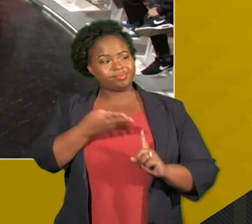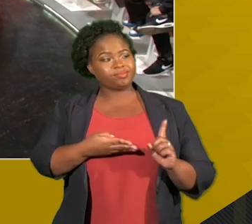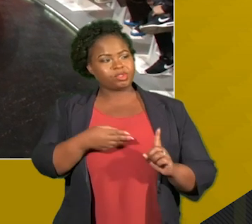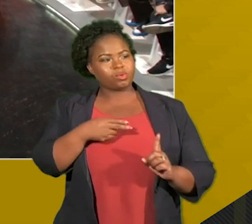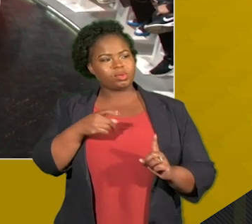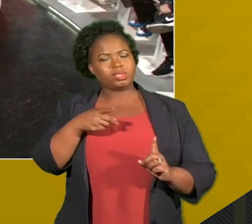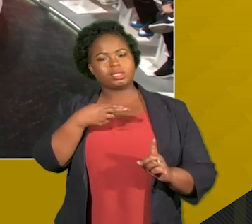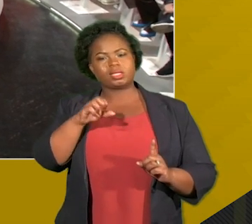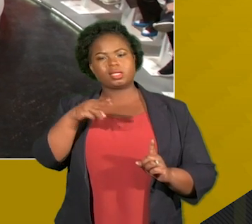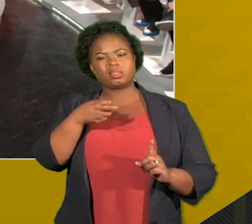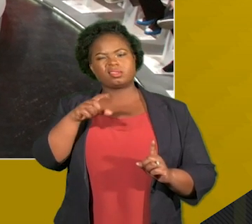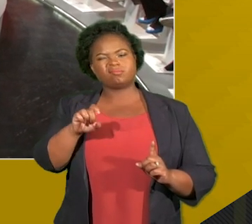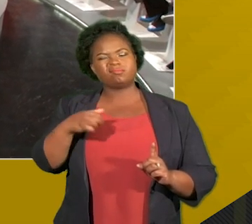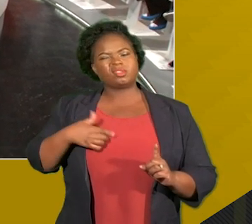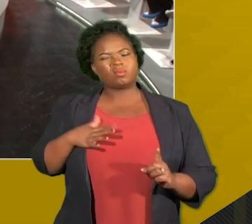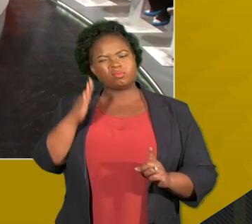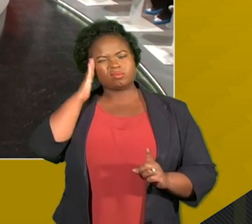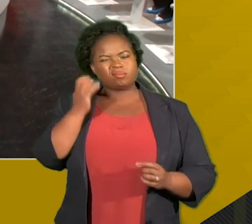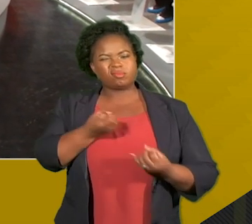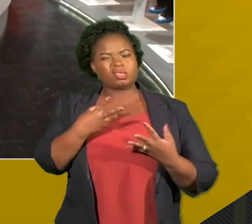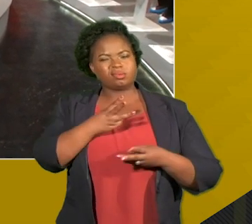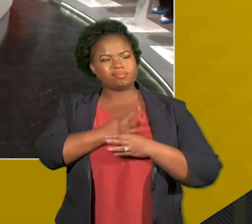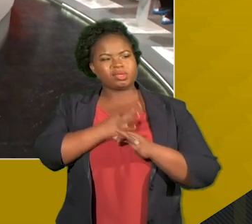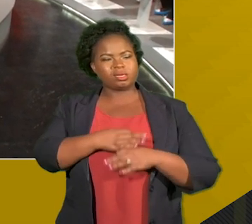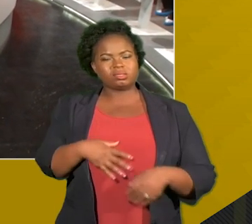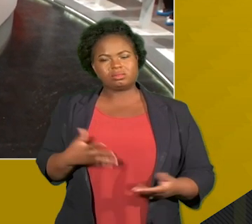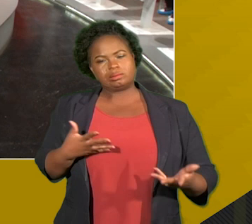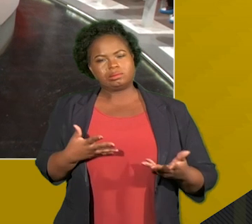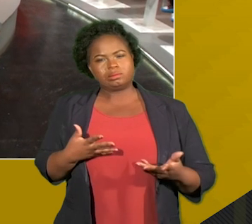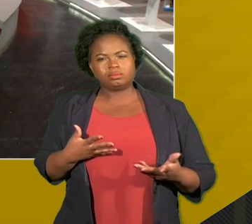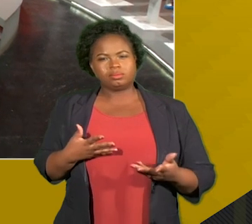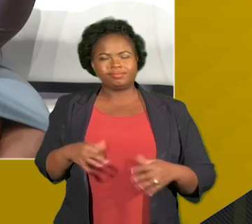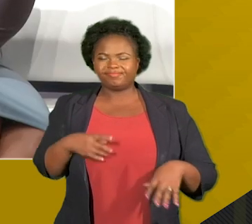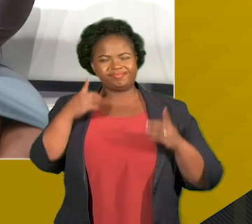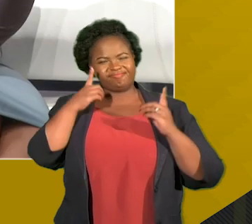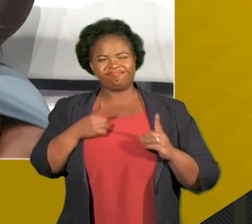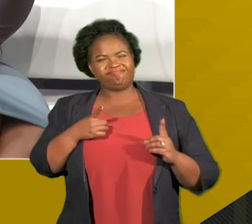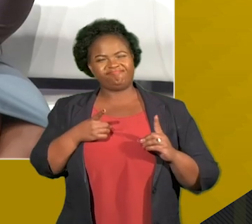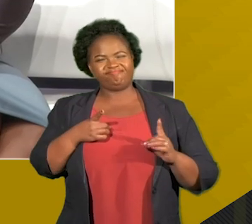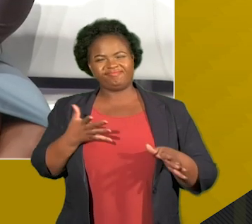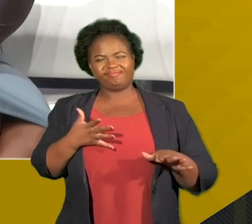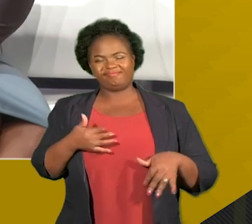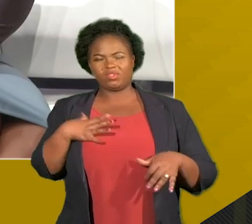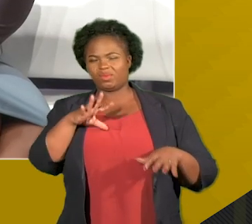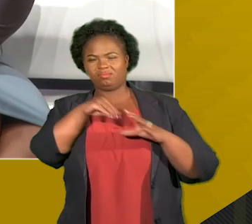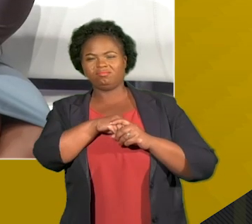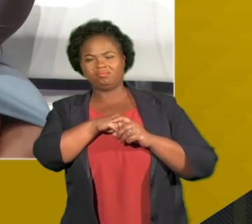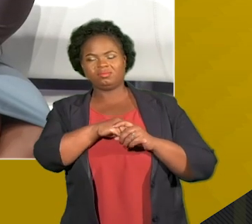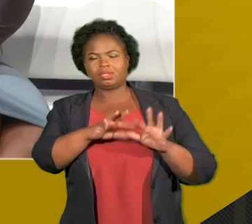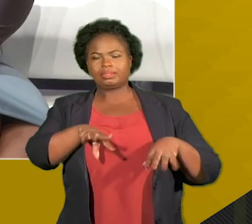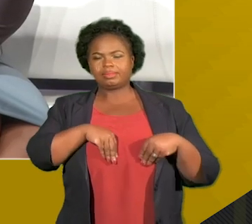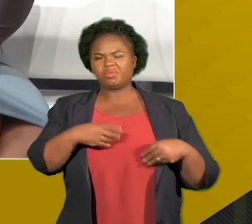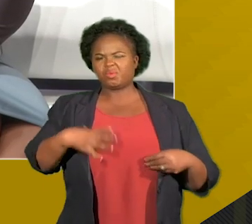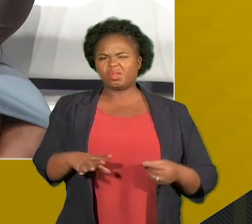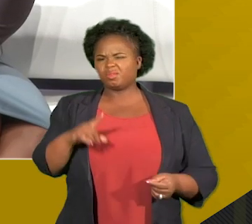is now njengamanje ekuthenini. Ama parents amaningi are skeptical ekutheni when abantwana decide to go in an art as a business. Is it because of